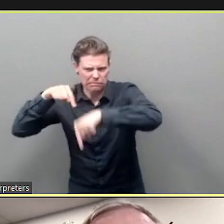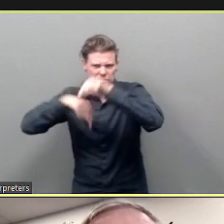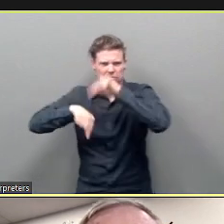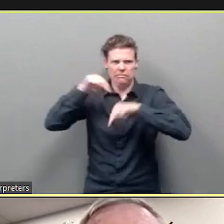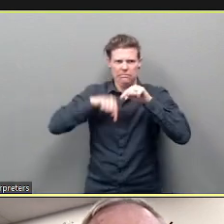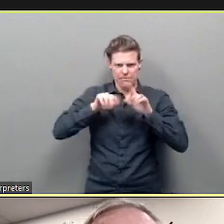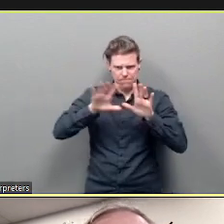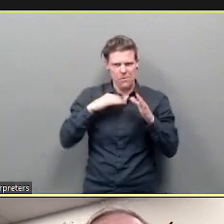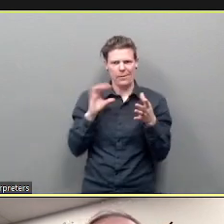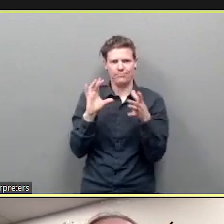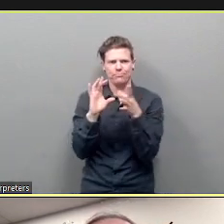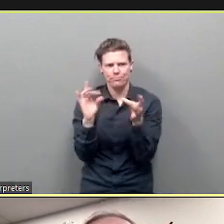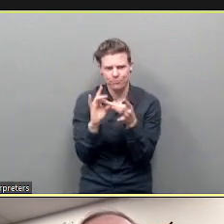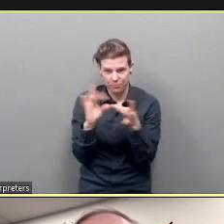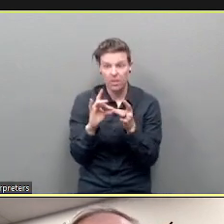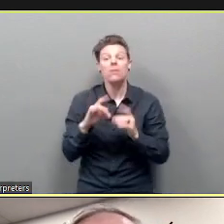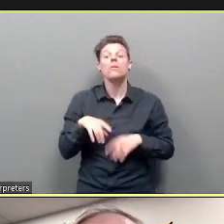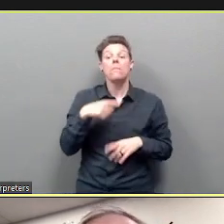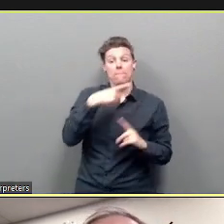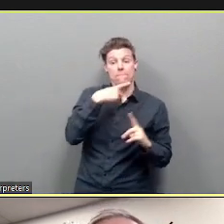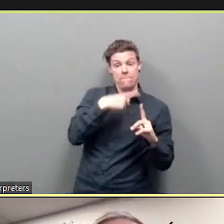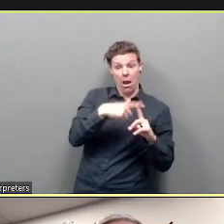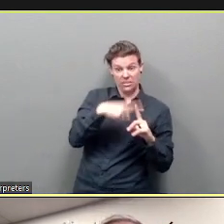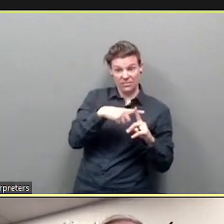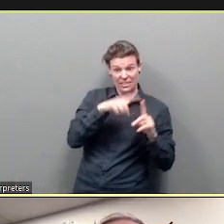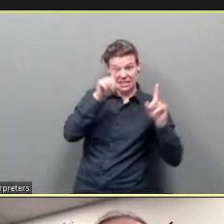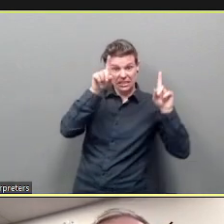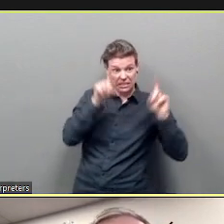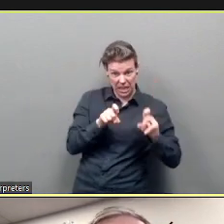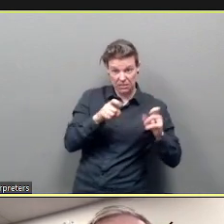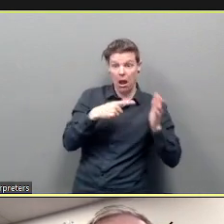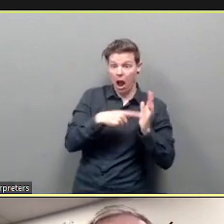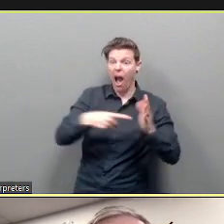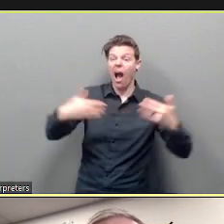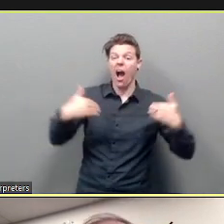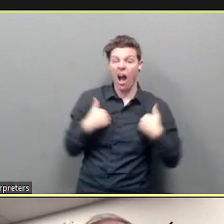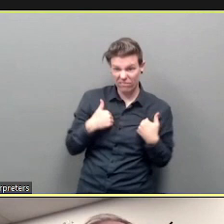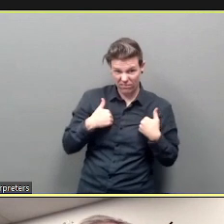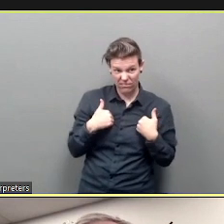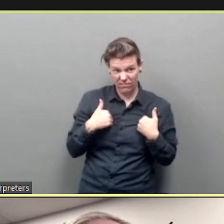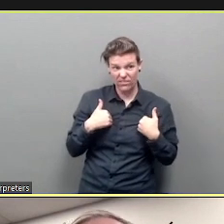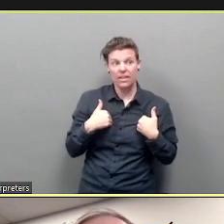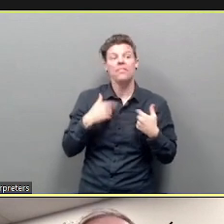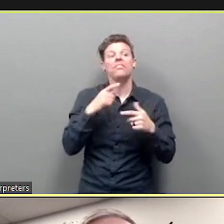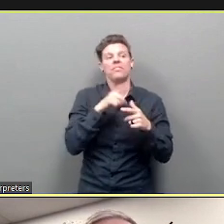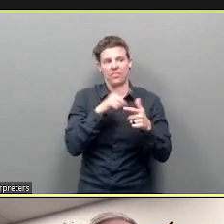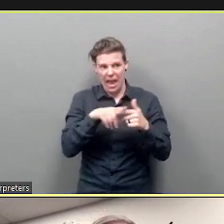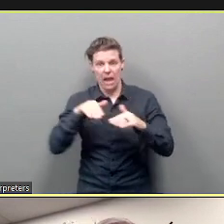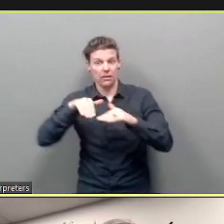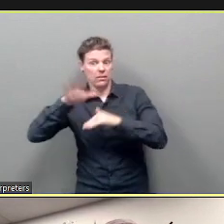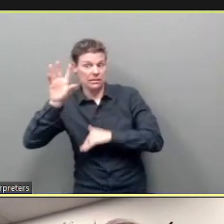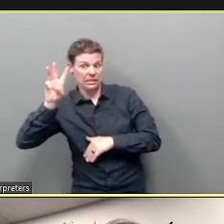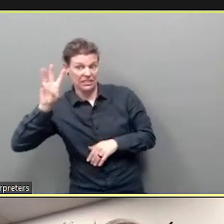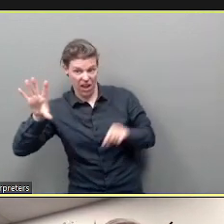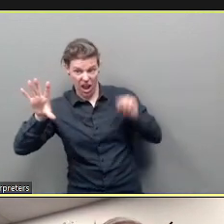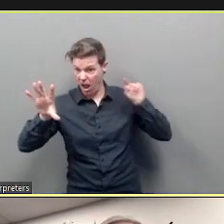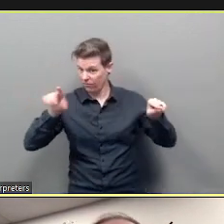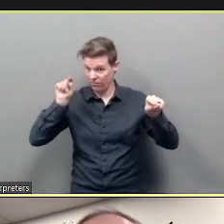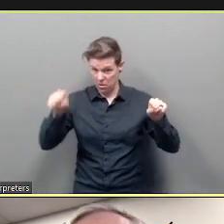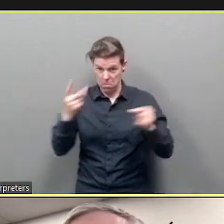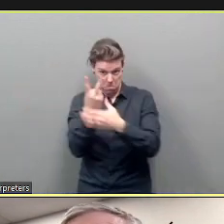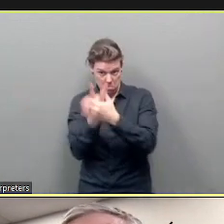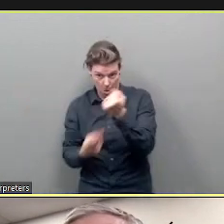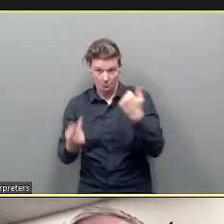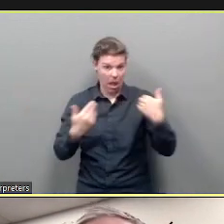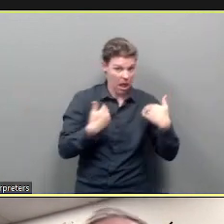65 or older, or you have underlying conditions, or you have obesity, which is an underlying condition. I got